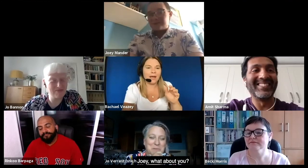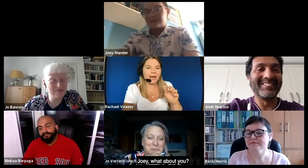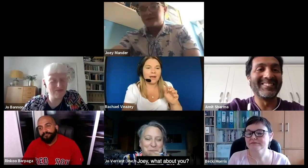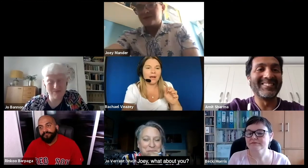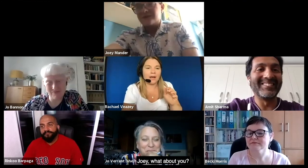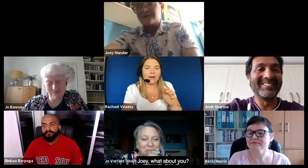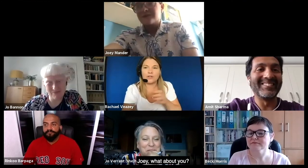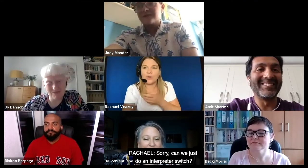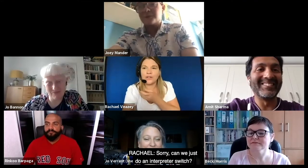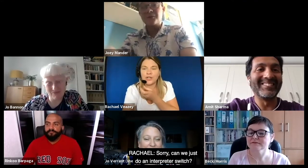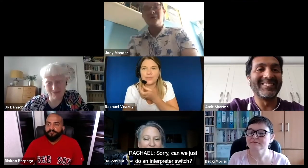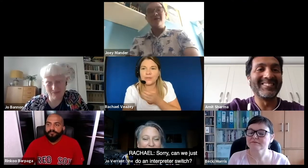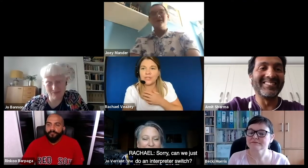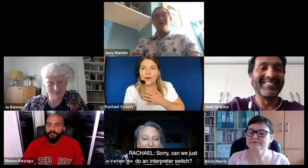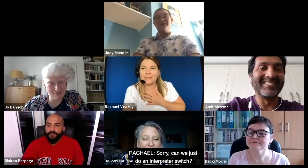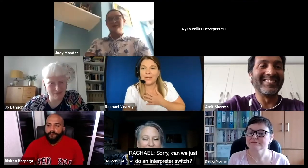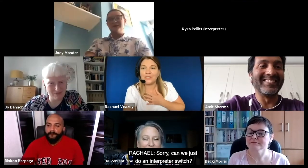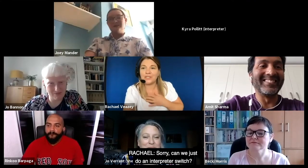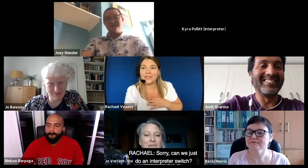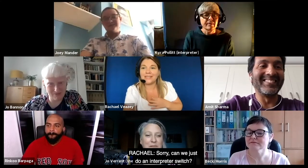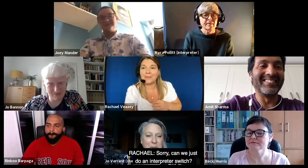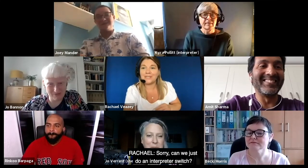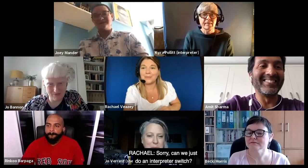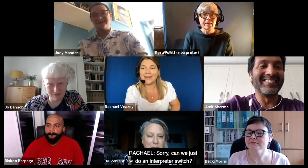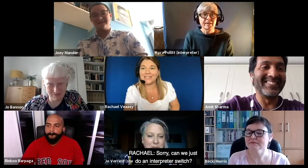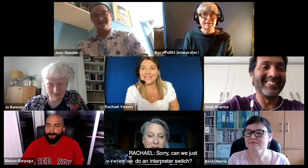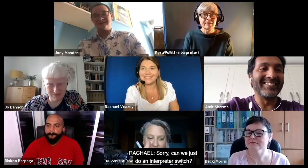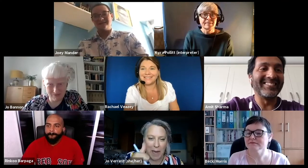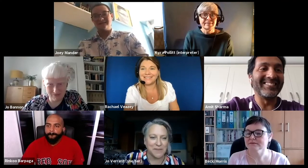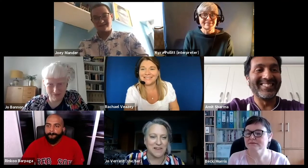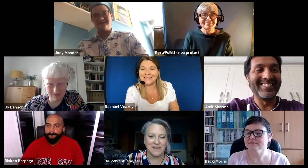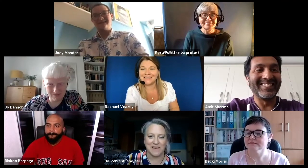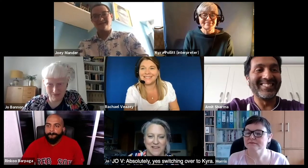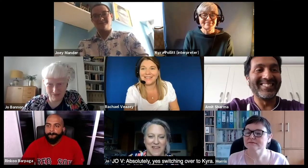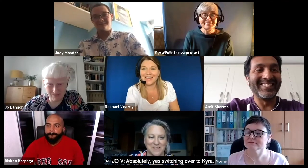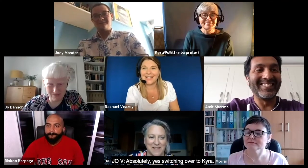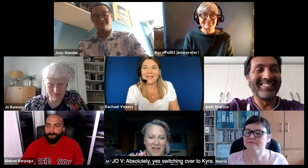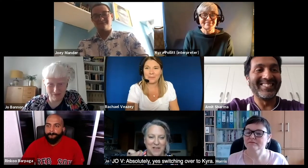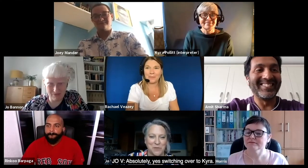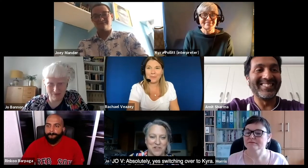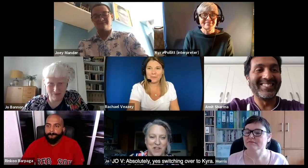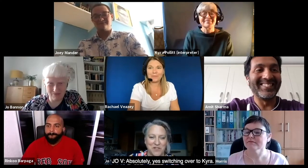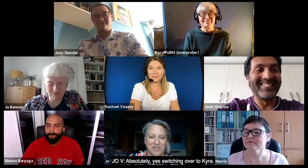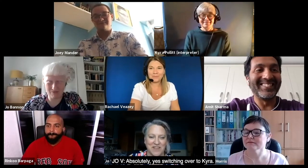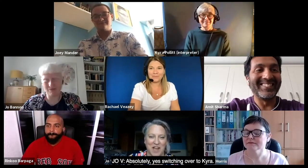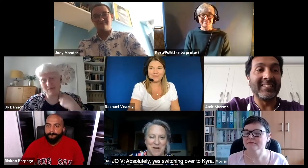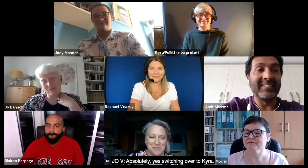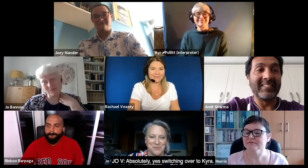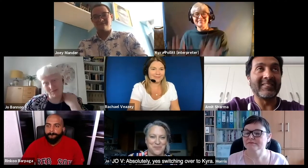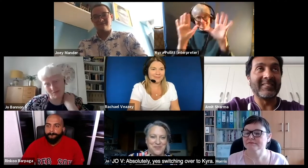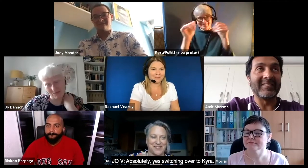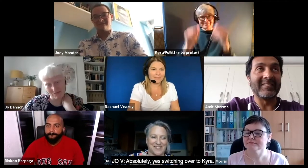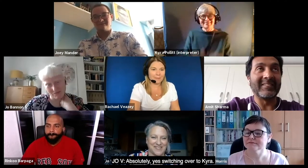what about you? Sorry, Joey, to interrupt. Can we just do an interpreter switch? Absolutely, yes. Thank you. Switching over to Kyra.